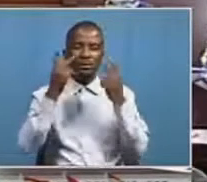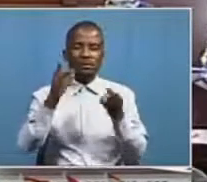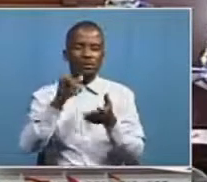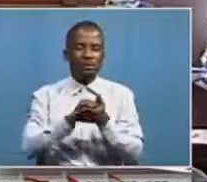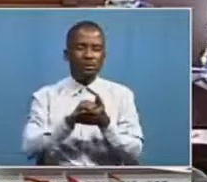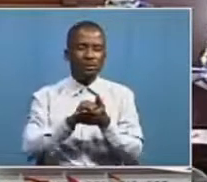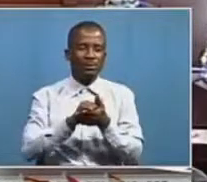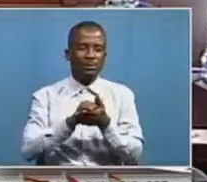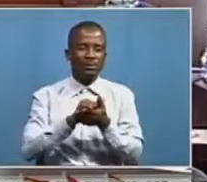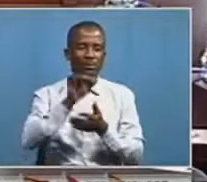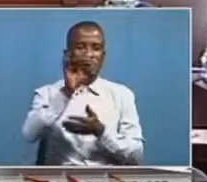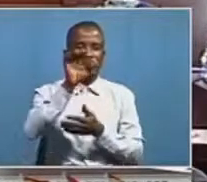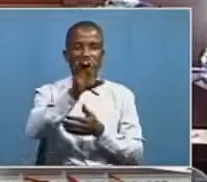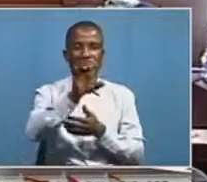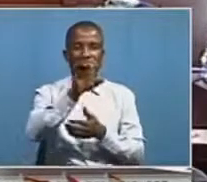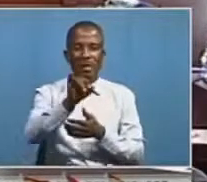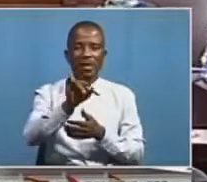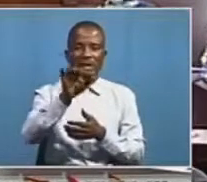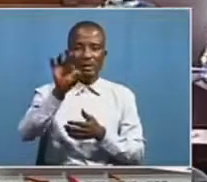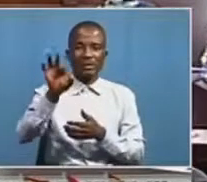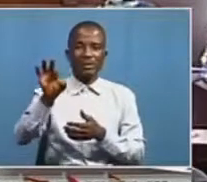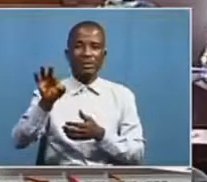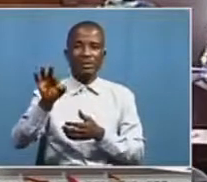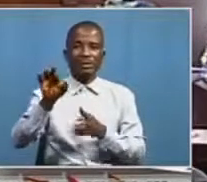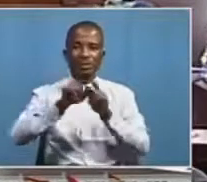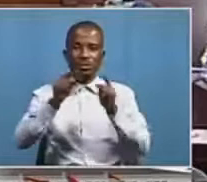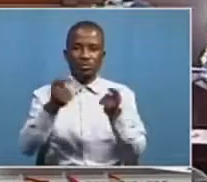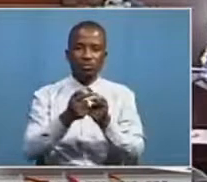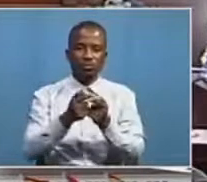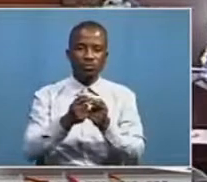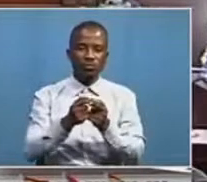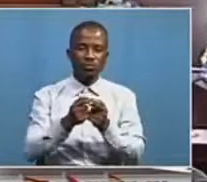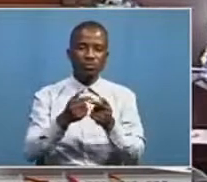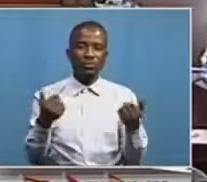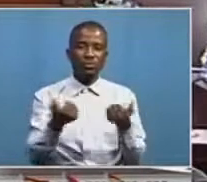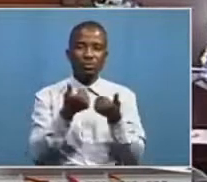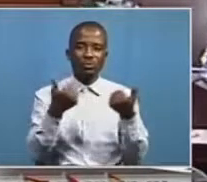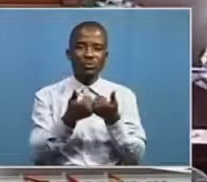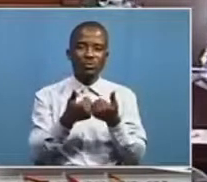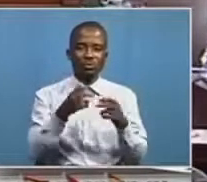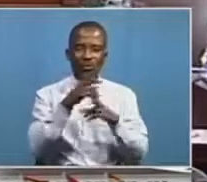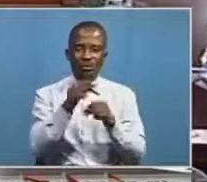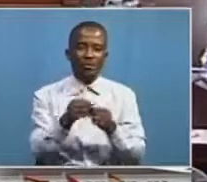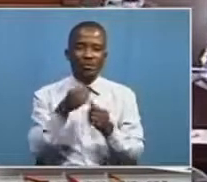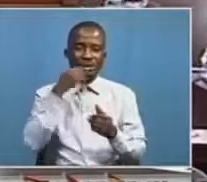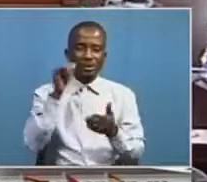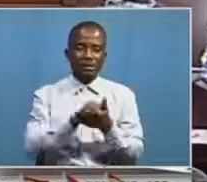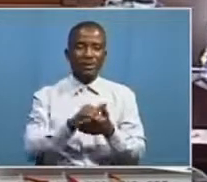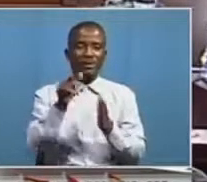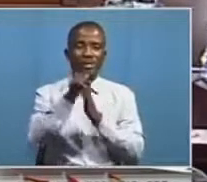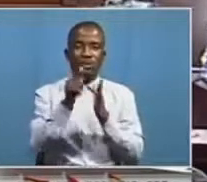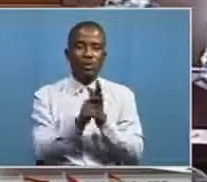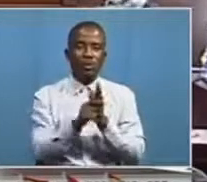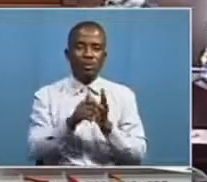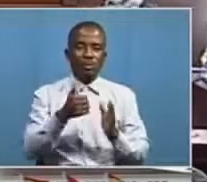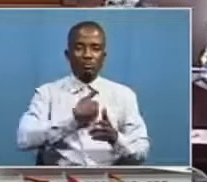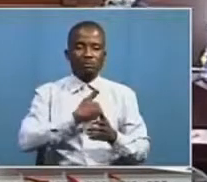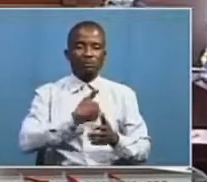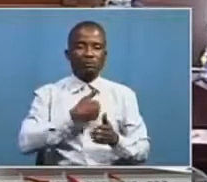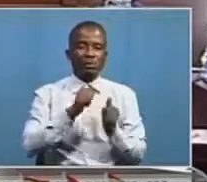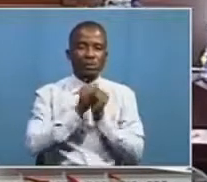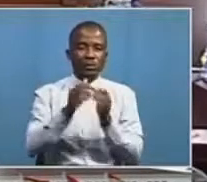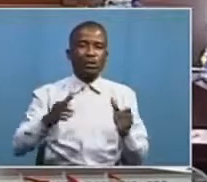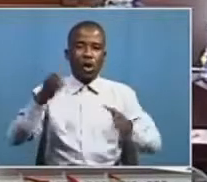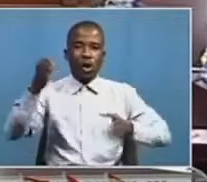into force of CR 99, no party in a presidential election dispute can arrogate himself to apply the rules of other courts without this